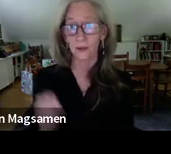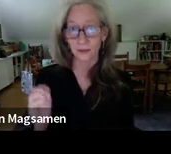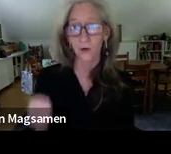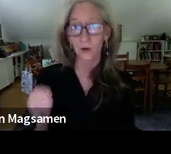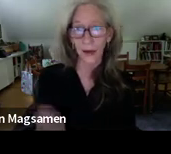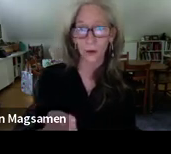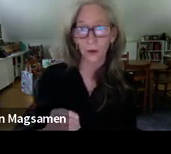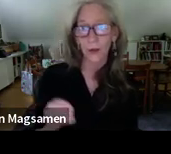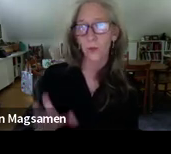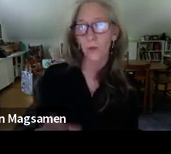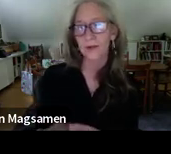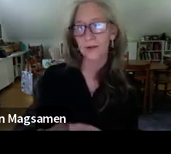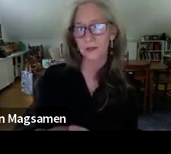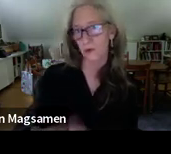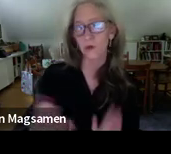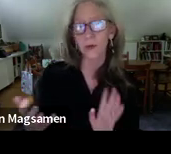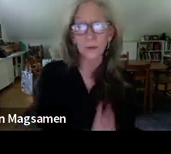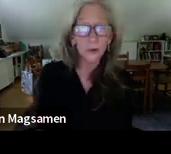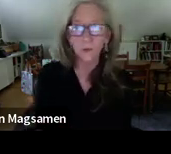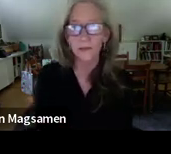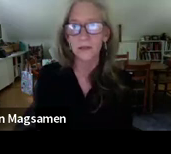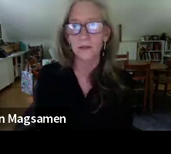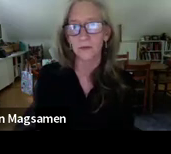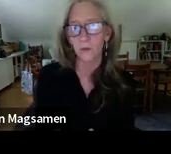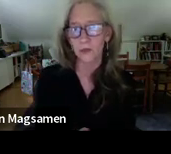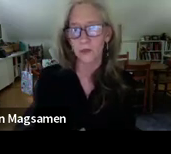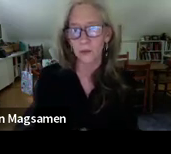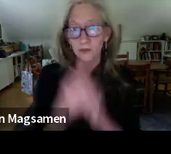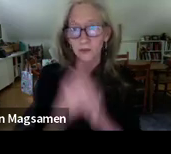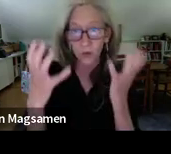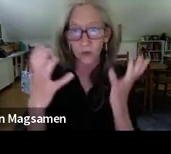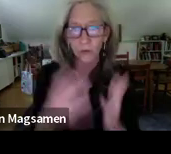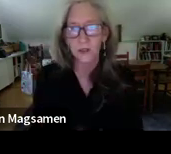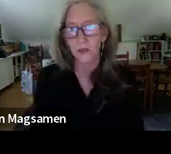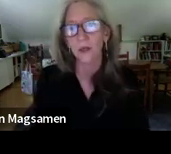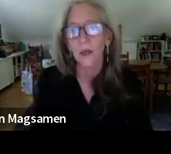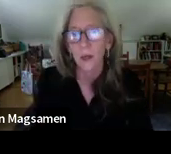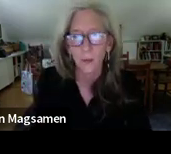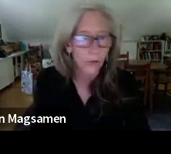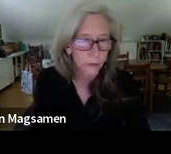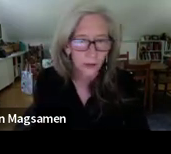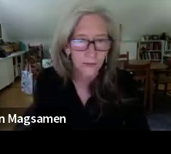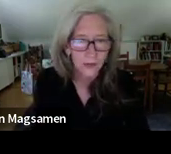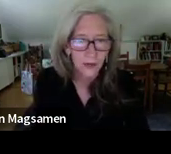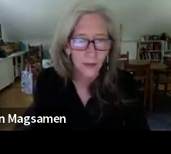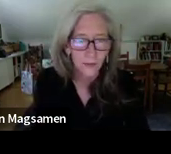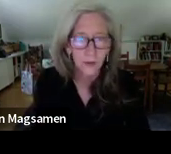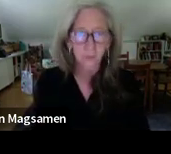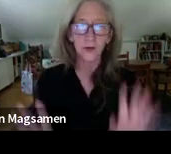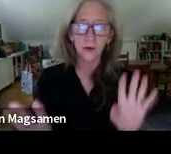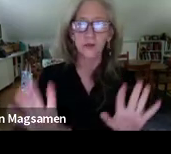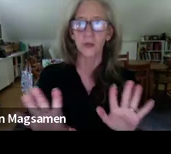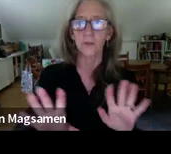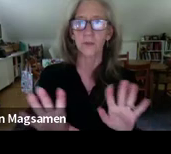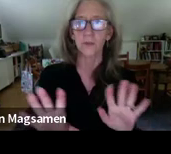pieces of information in a single hour. You'll process 30 million pieces of information, visual information, over